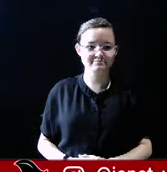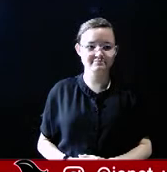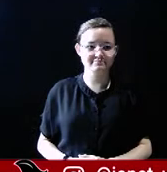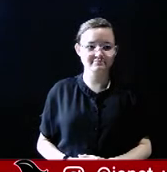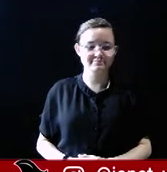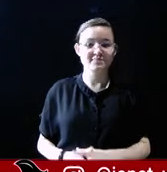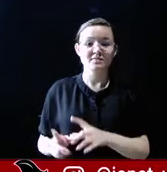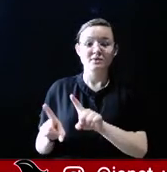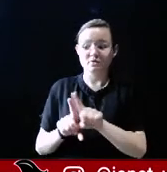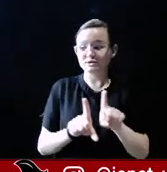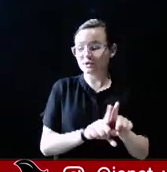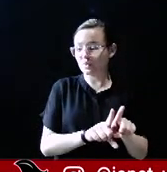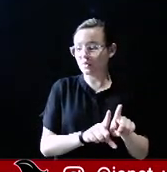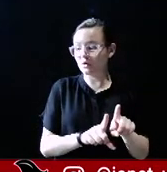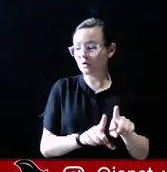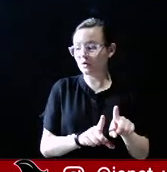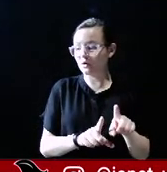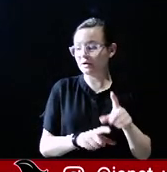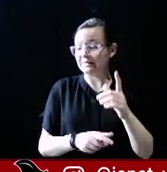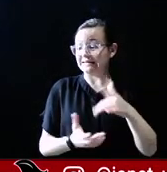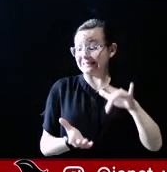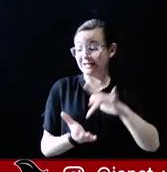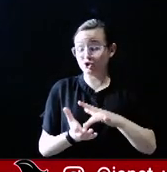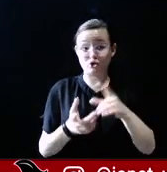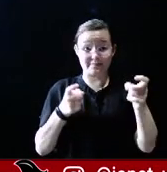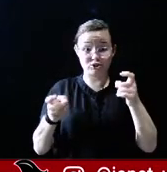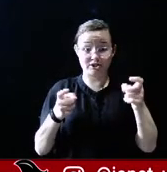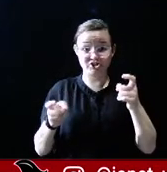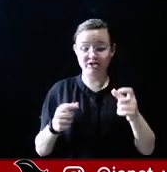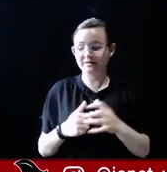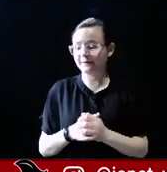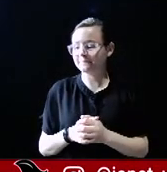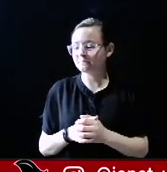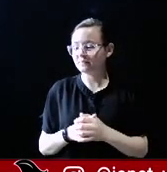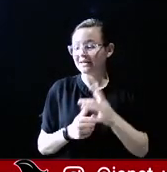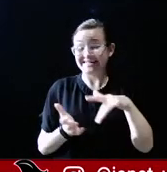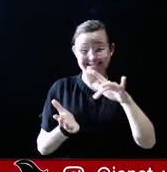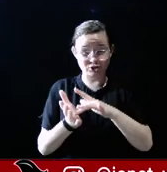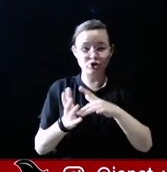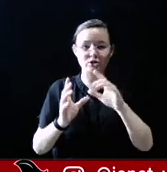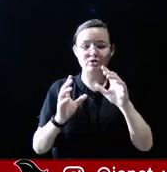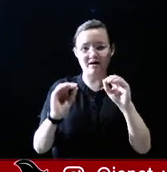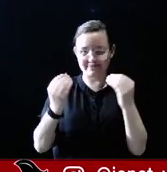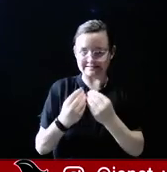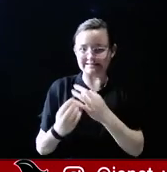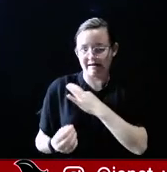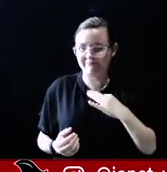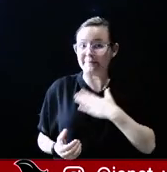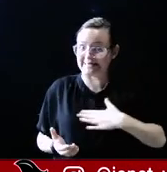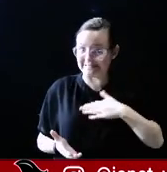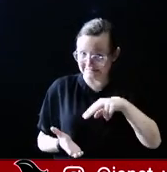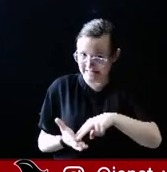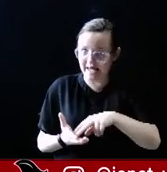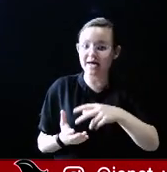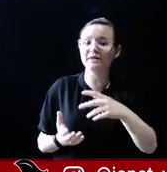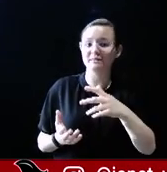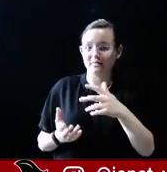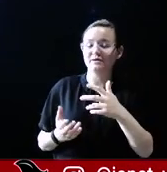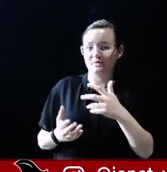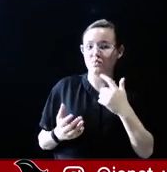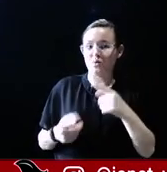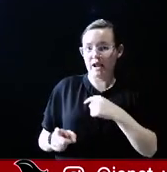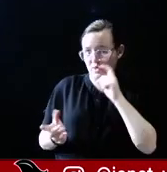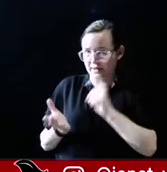Also present today is Central Administration. Would Central Administration and Central Office staff please stand and be